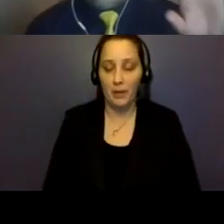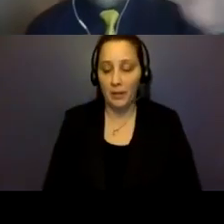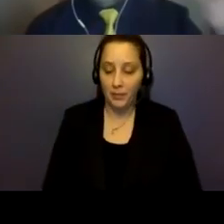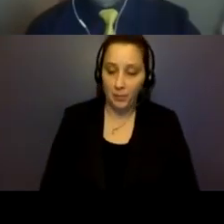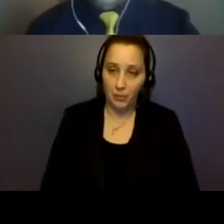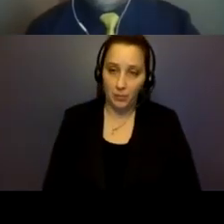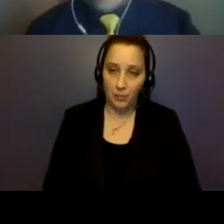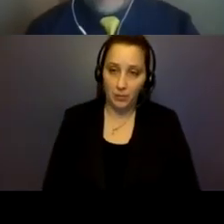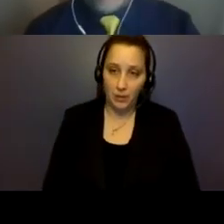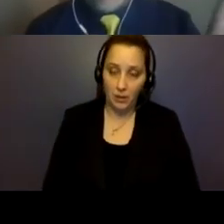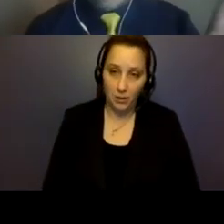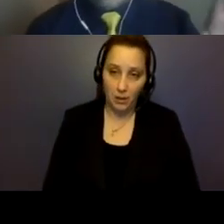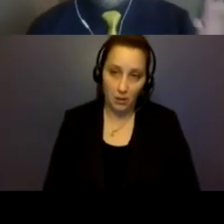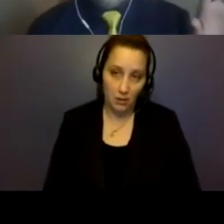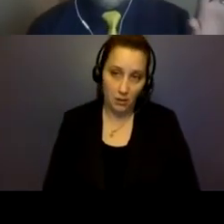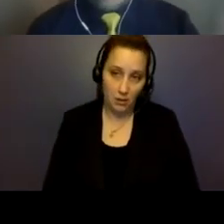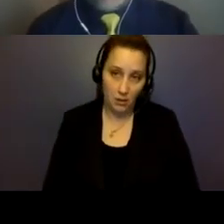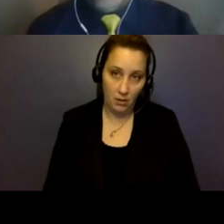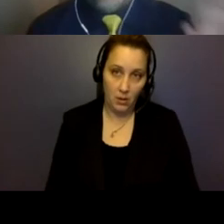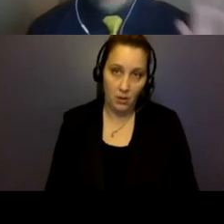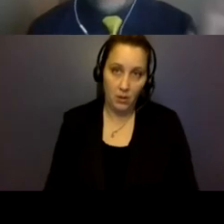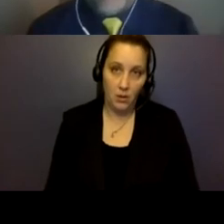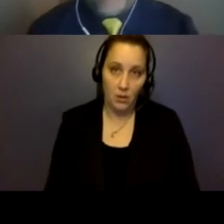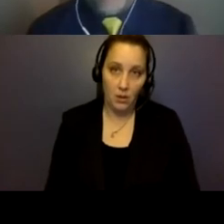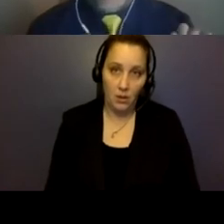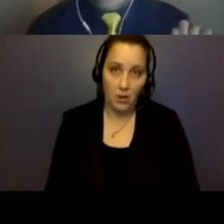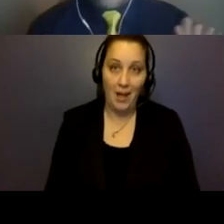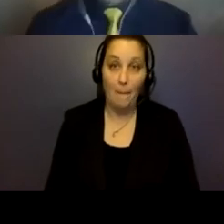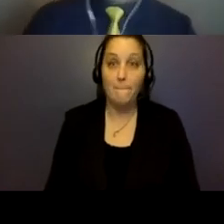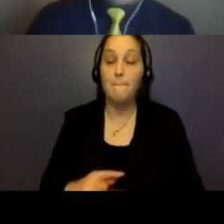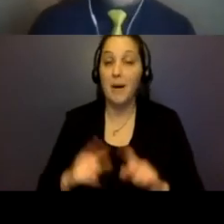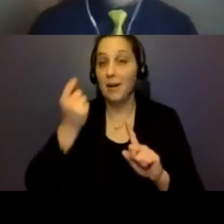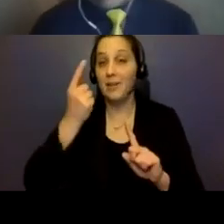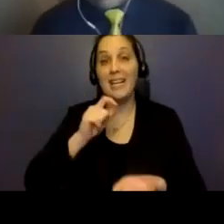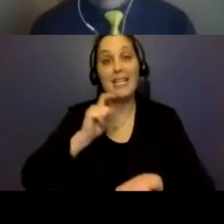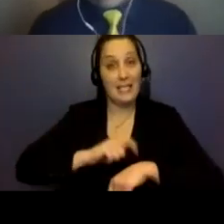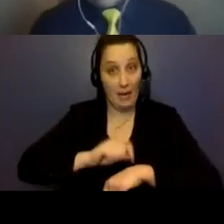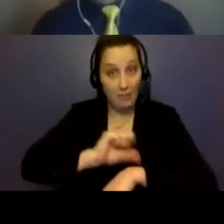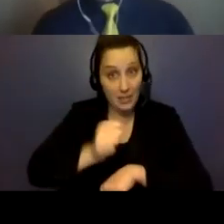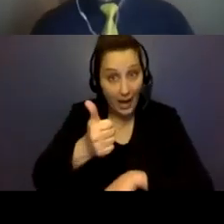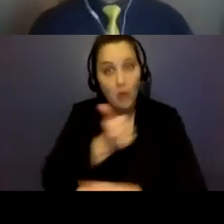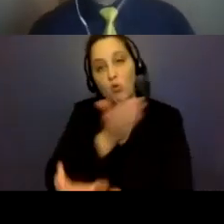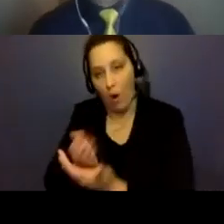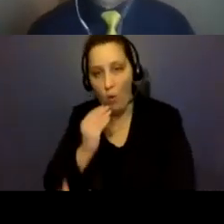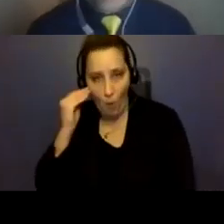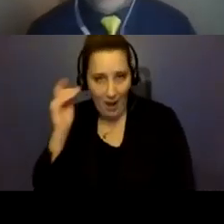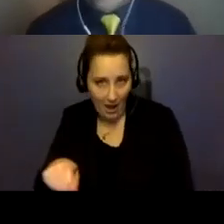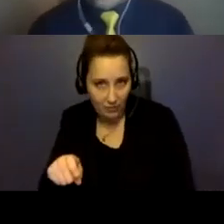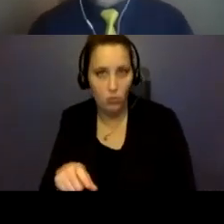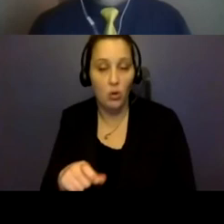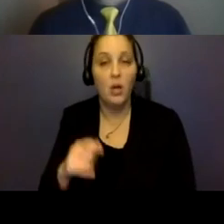We got a 10 p.m. curfew. And I told my section, so we're going to get in trouble